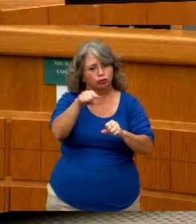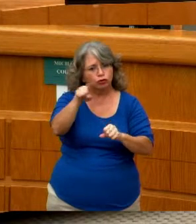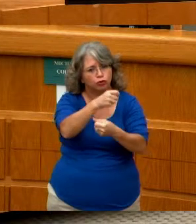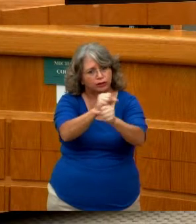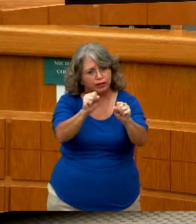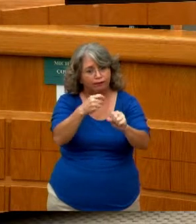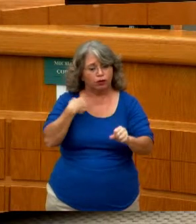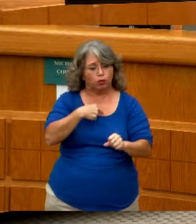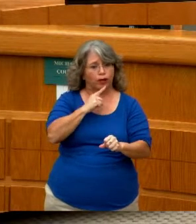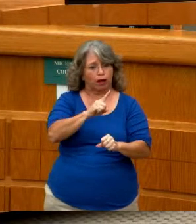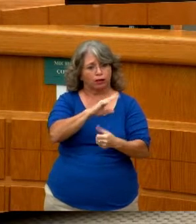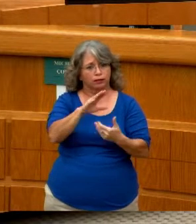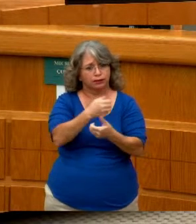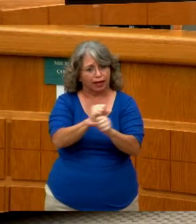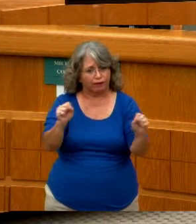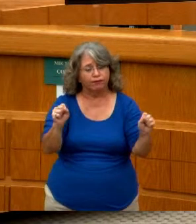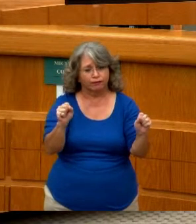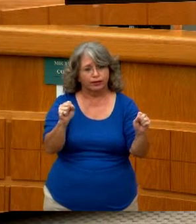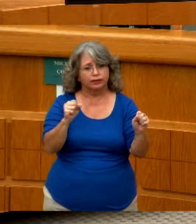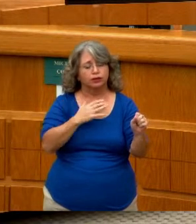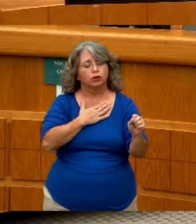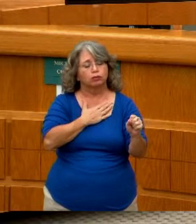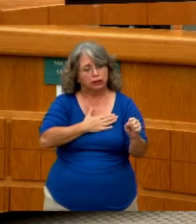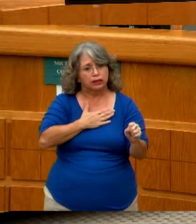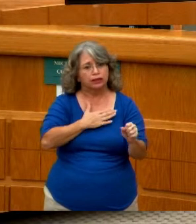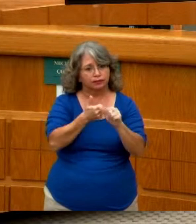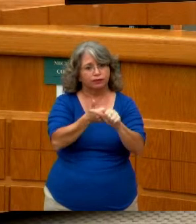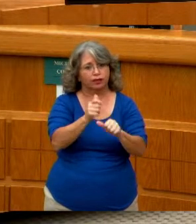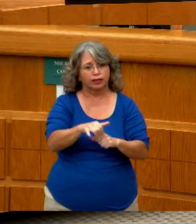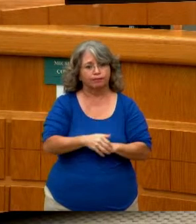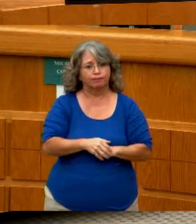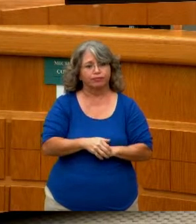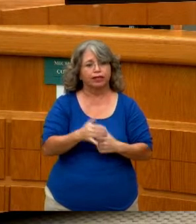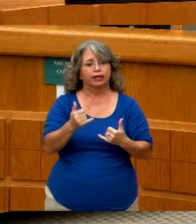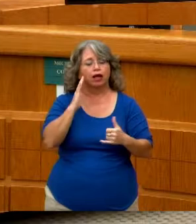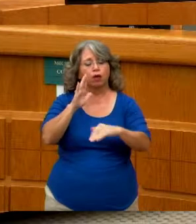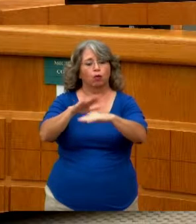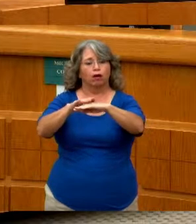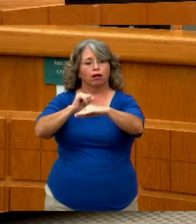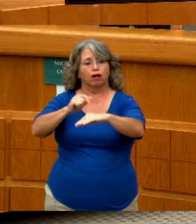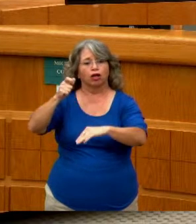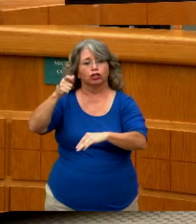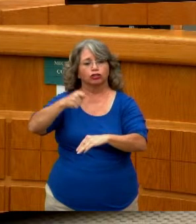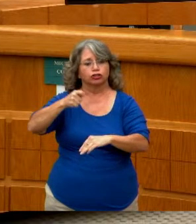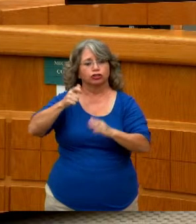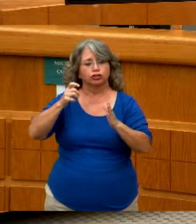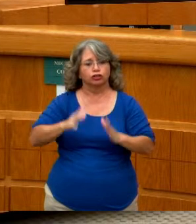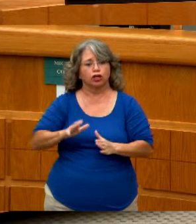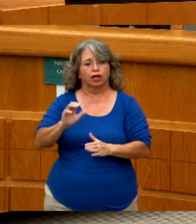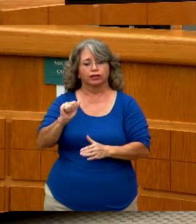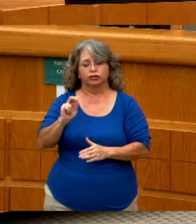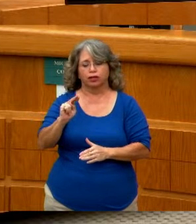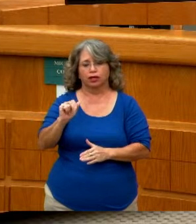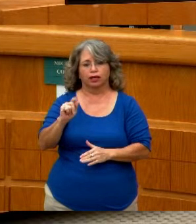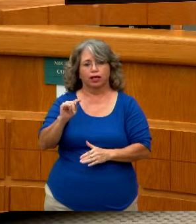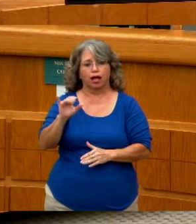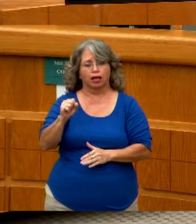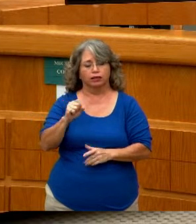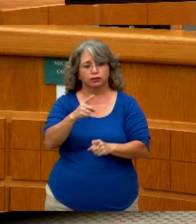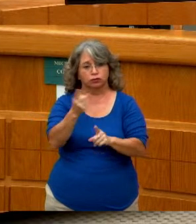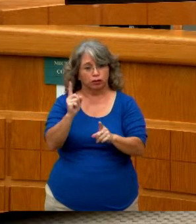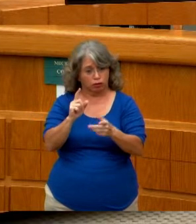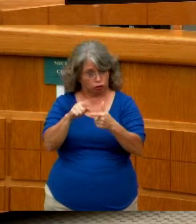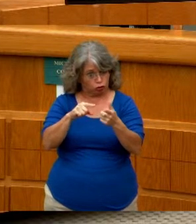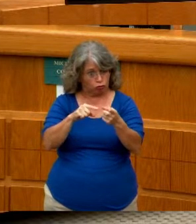you're safe and that we're safe. So please pay attention to those. I'd call on Judge Canales now to come and make her